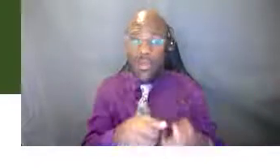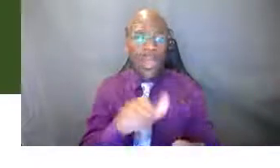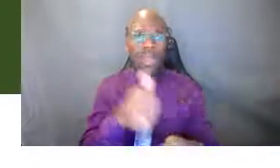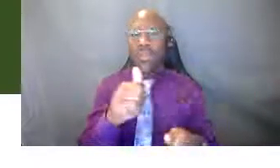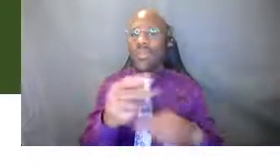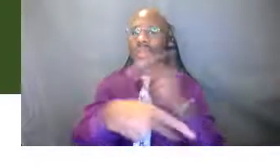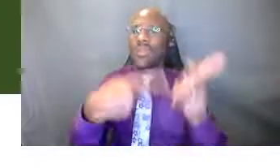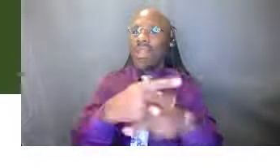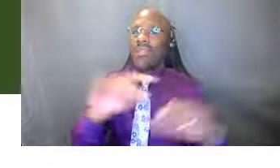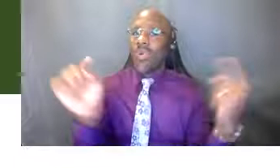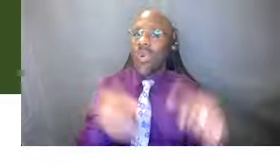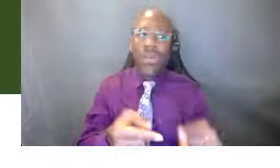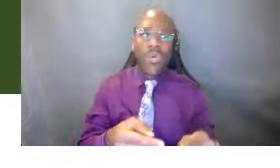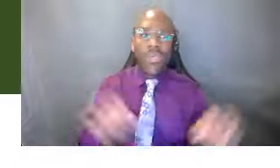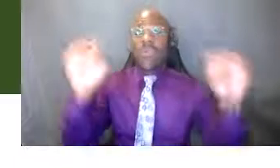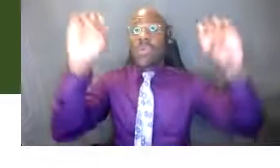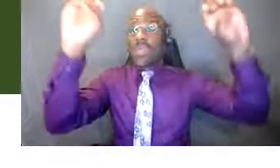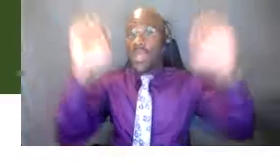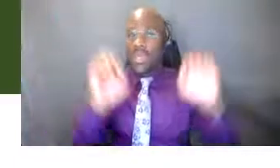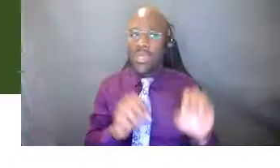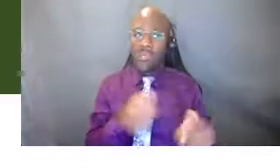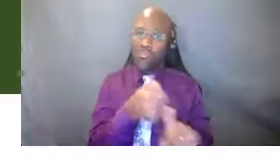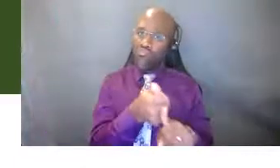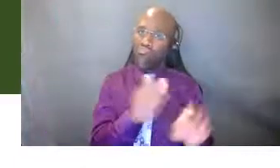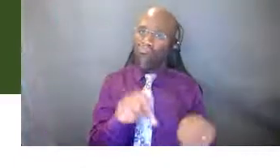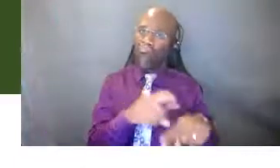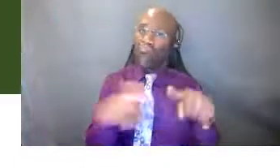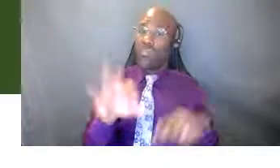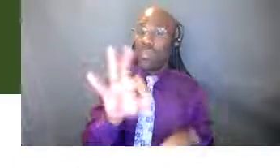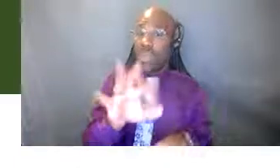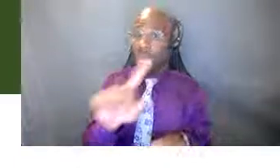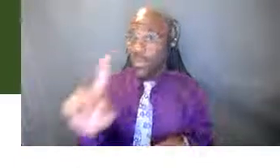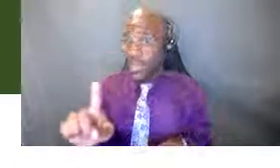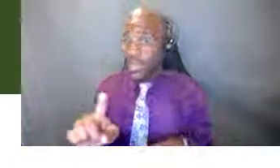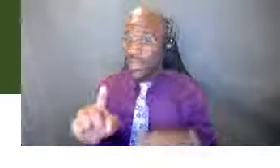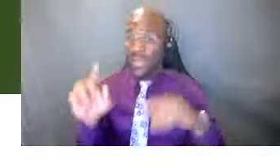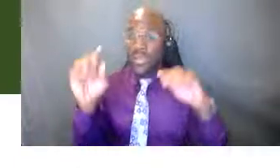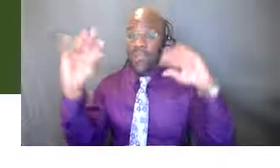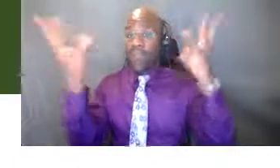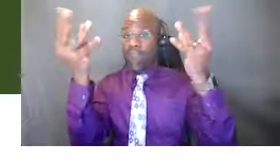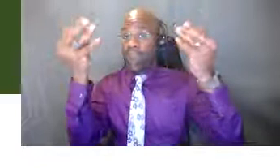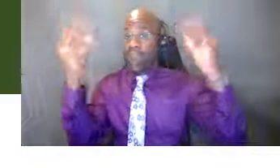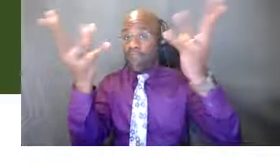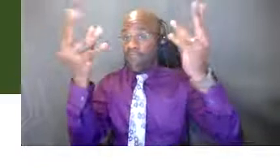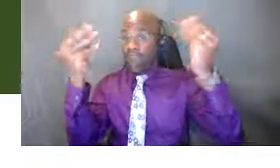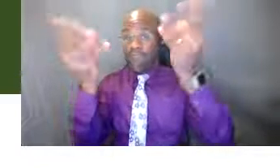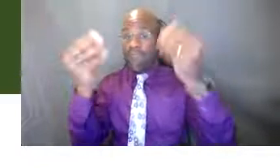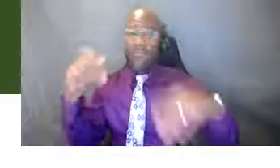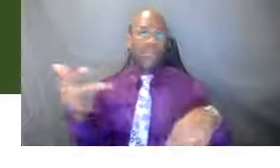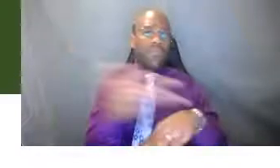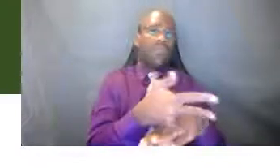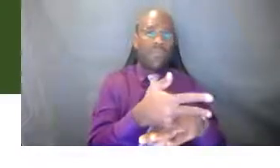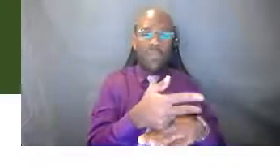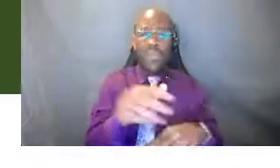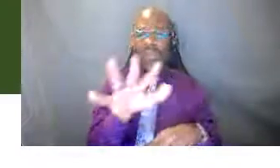or medical emergency, they call 911. An ambulance usually arrives within 3 to 5 minutes,